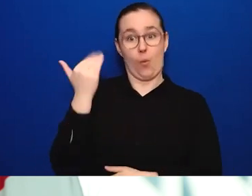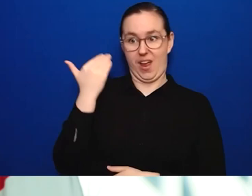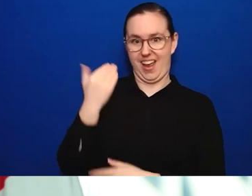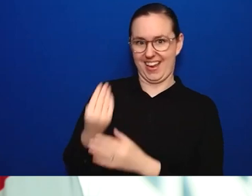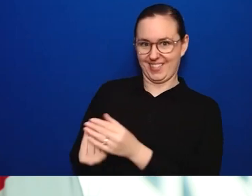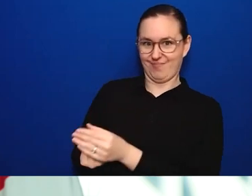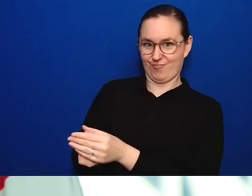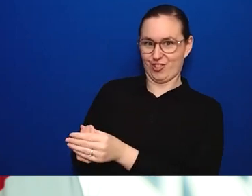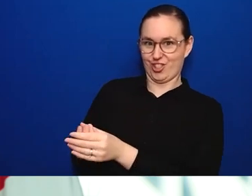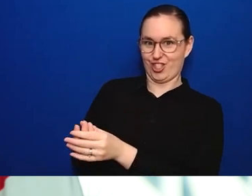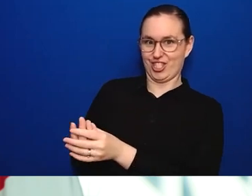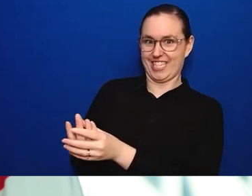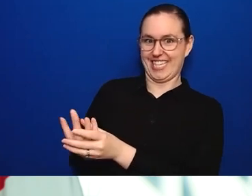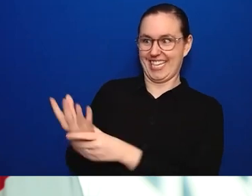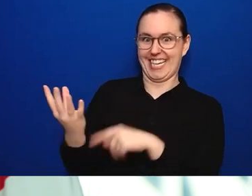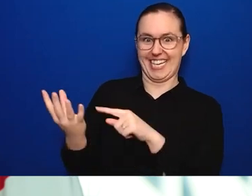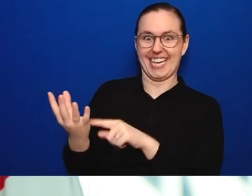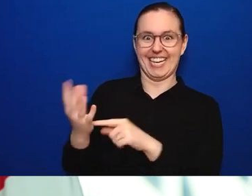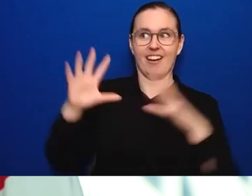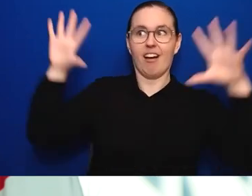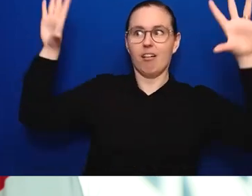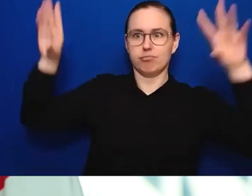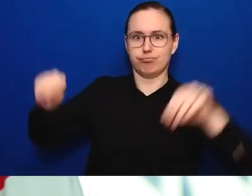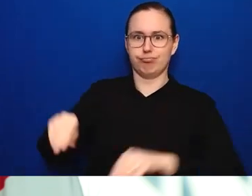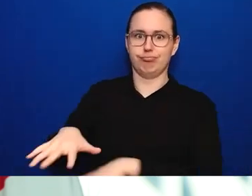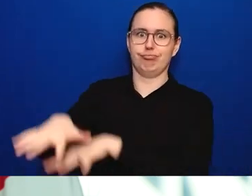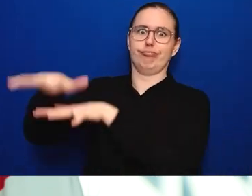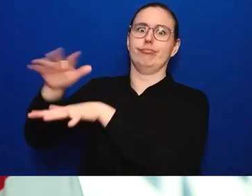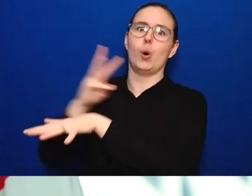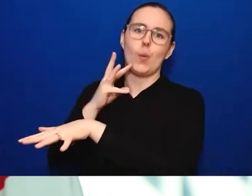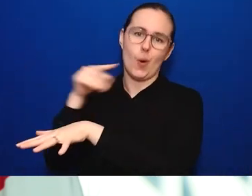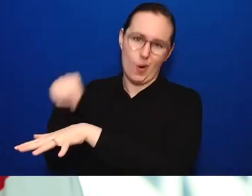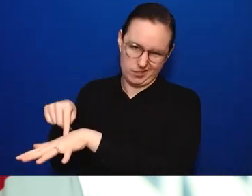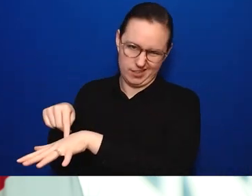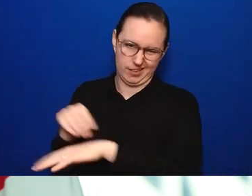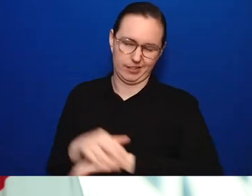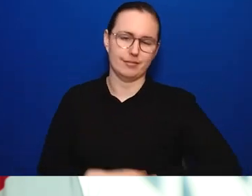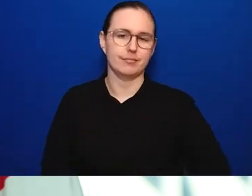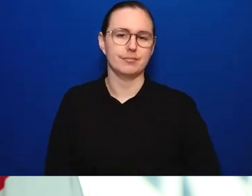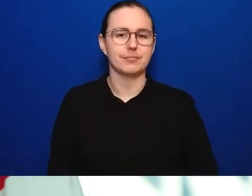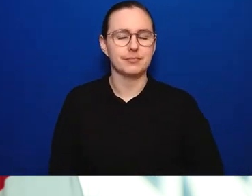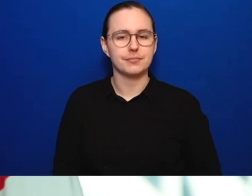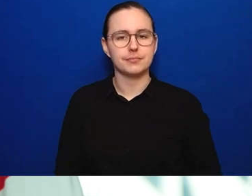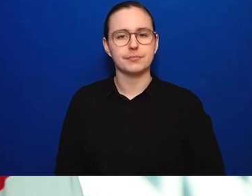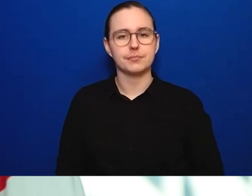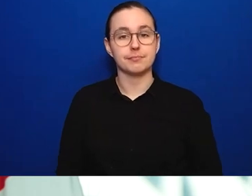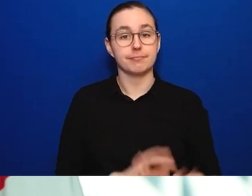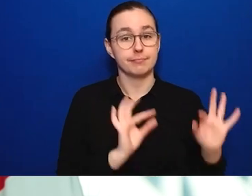That's all the questions that we have, and that concludes today's event. Thank you very much, everyone.